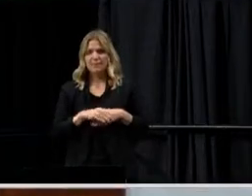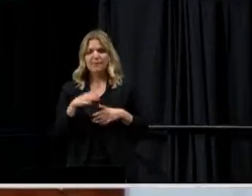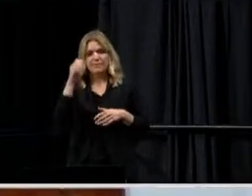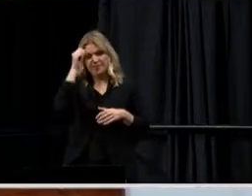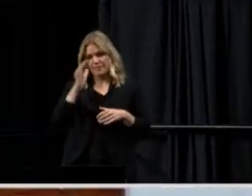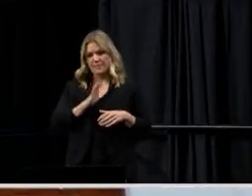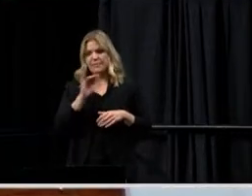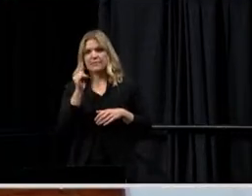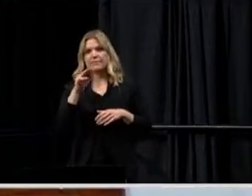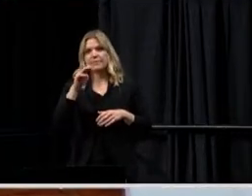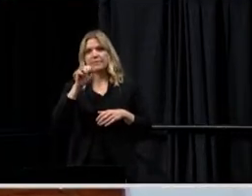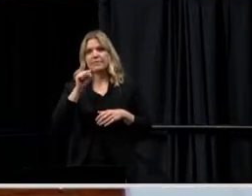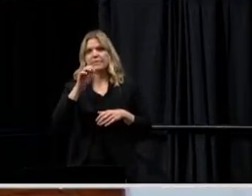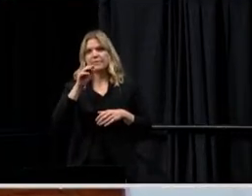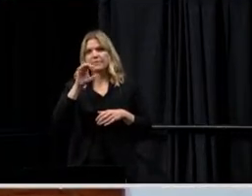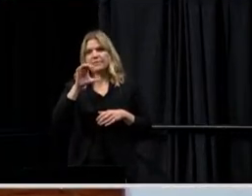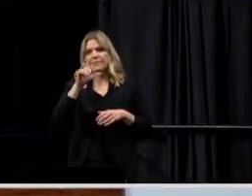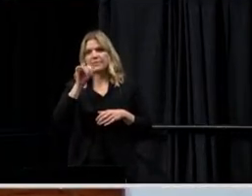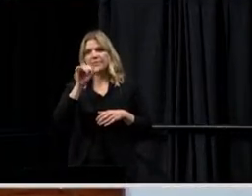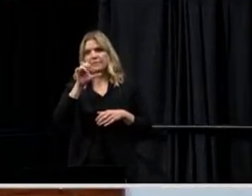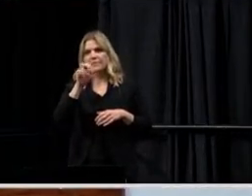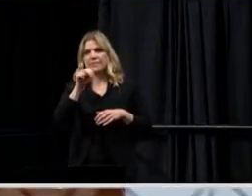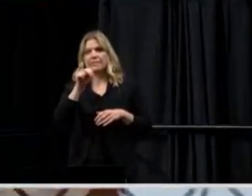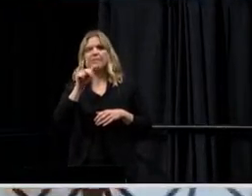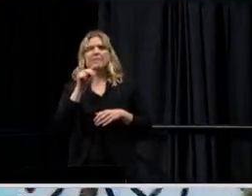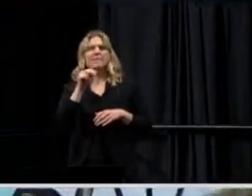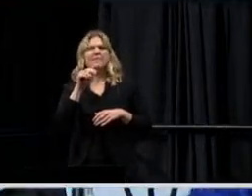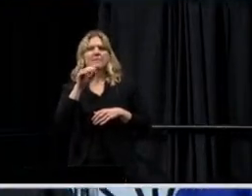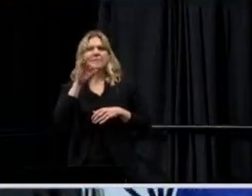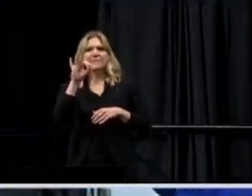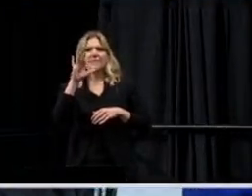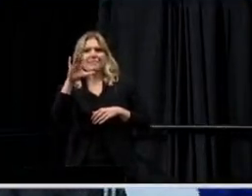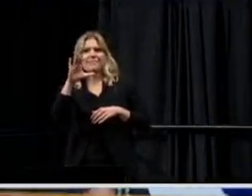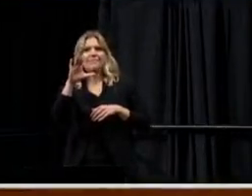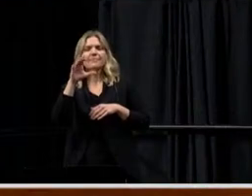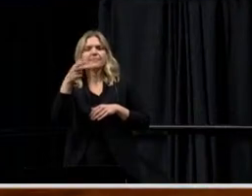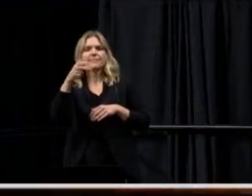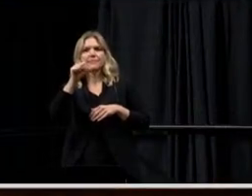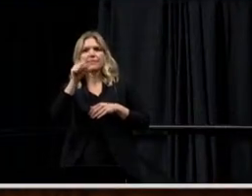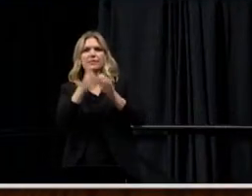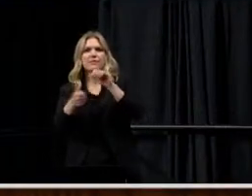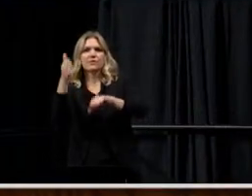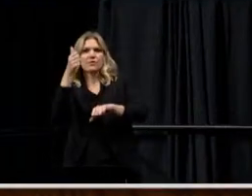Mr. James McMillan, Chief of High Schools, Fay County Public Schools.